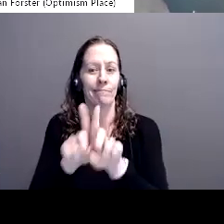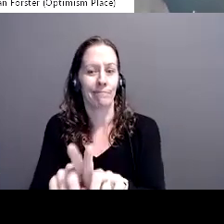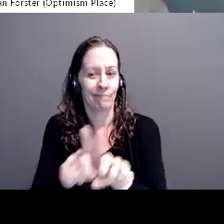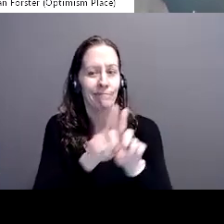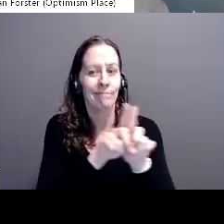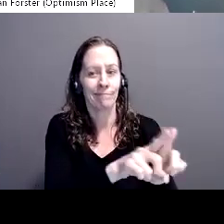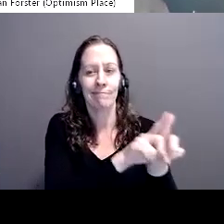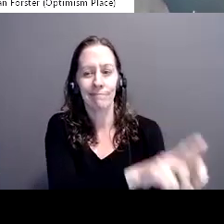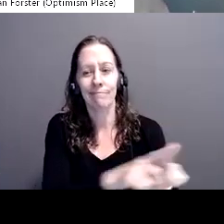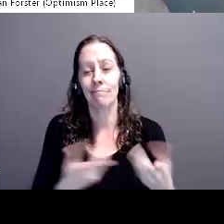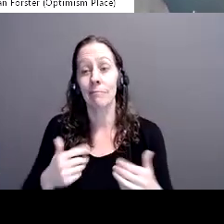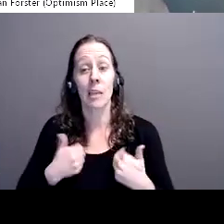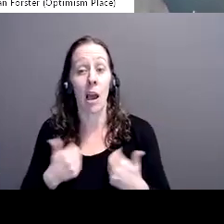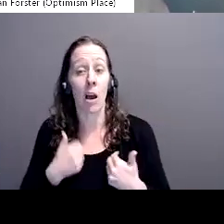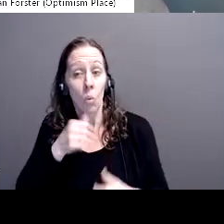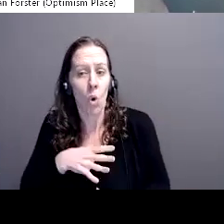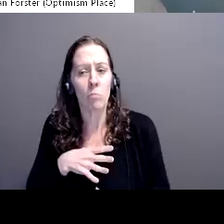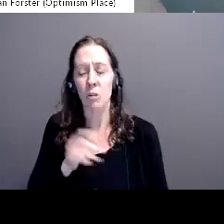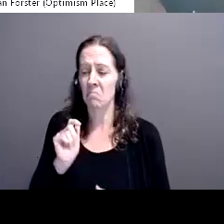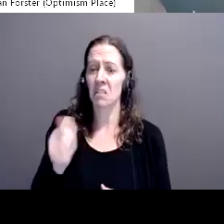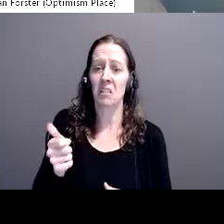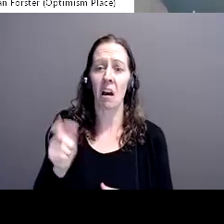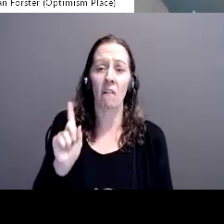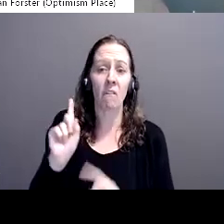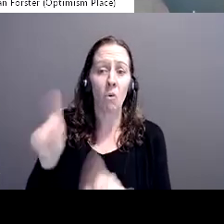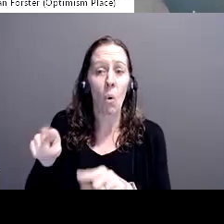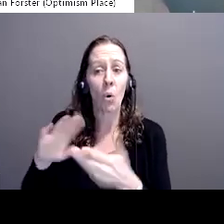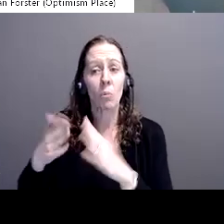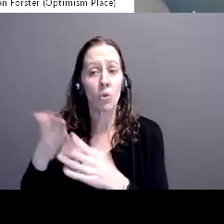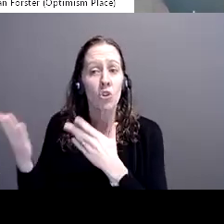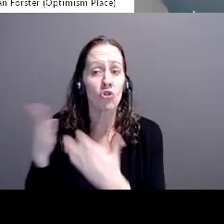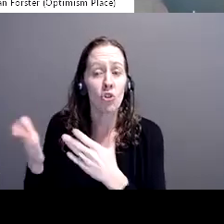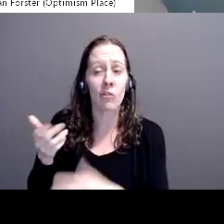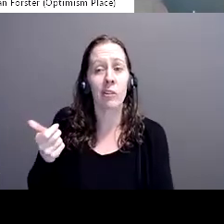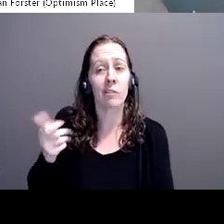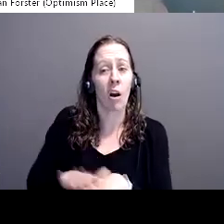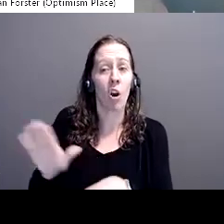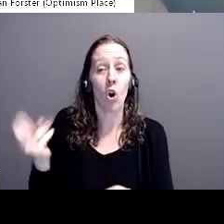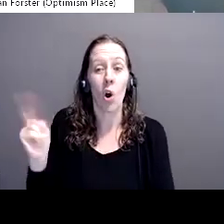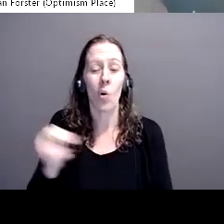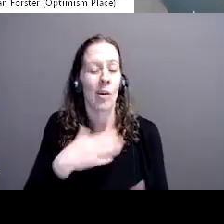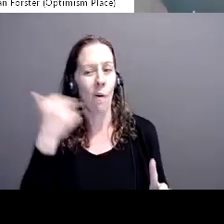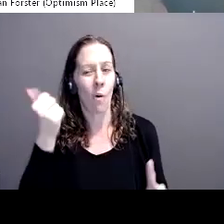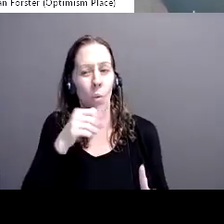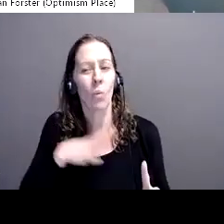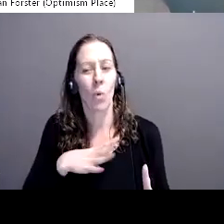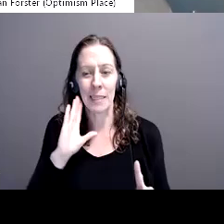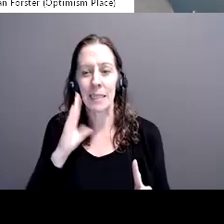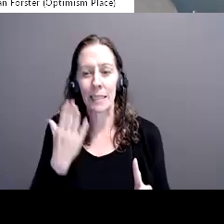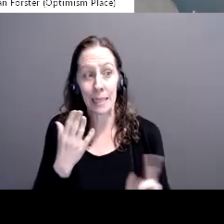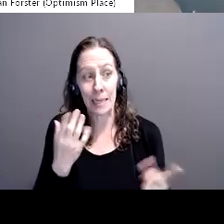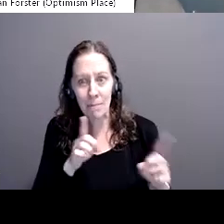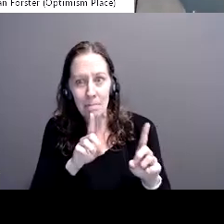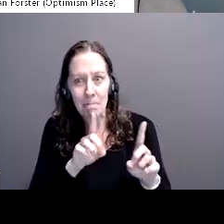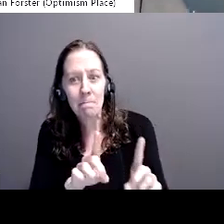Whereas a younger woman might be able to go and engage with a community service on her own, older women need warm